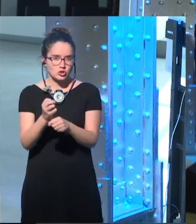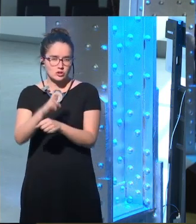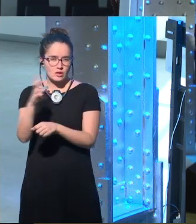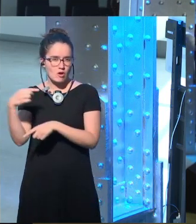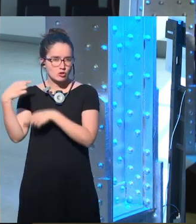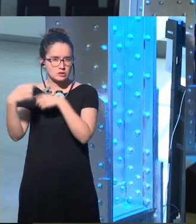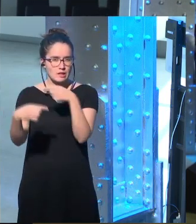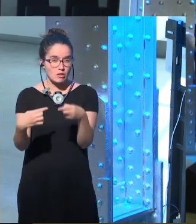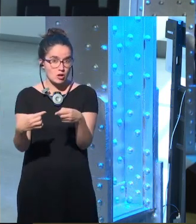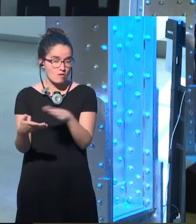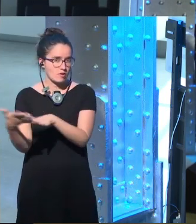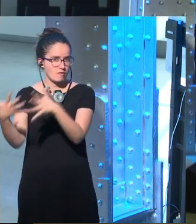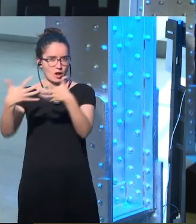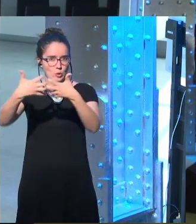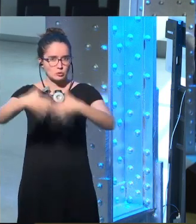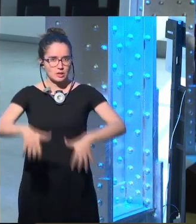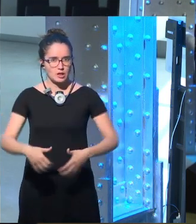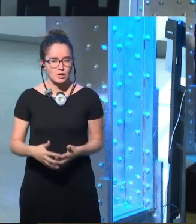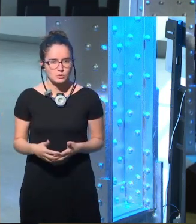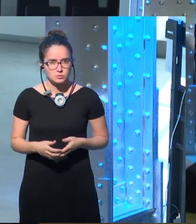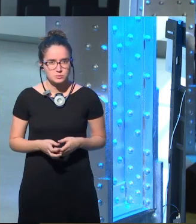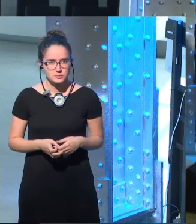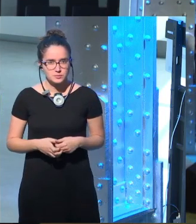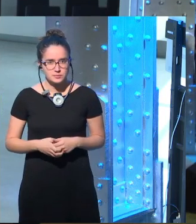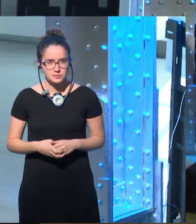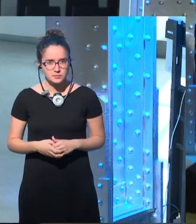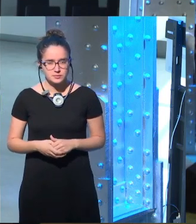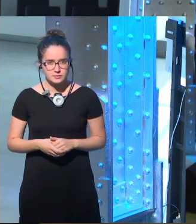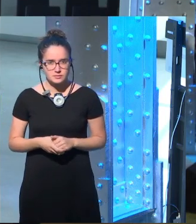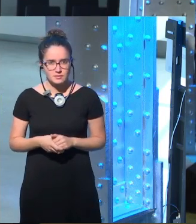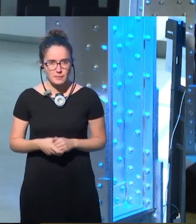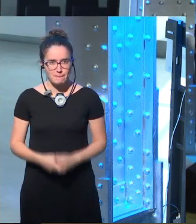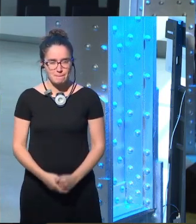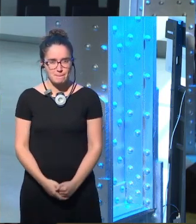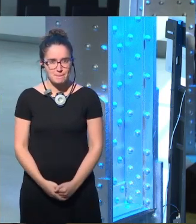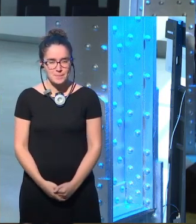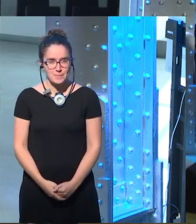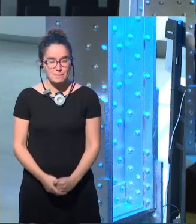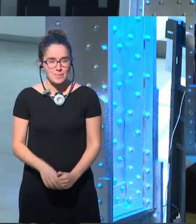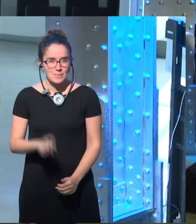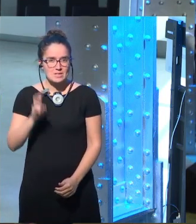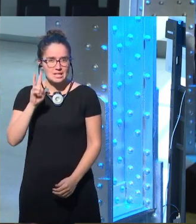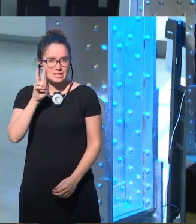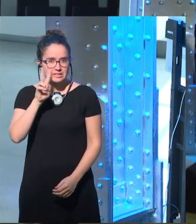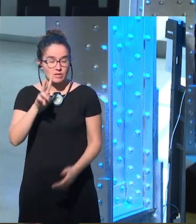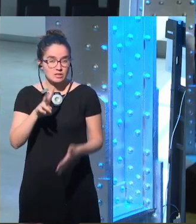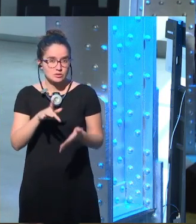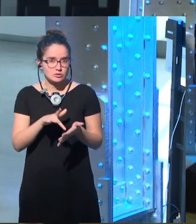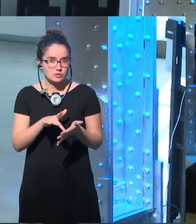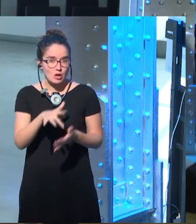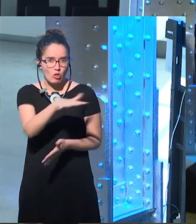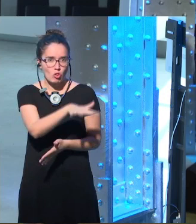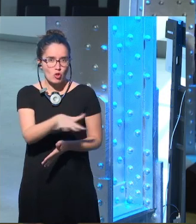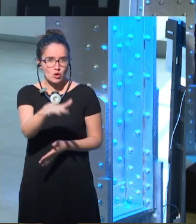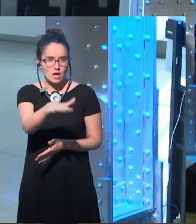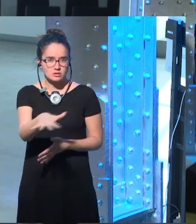that already have a great abundance of skilled workers. So this is leading to